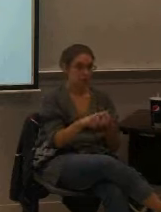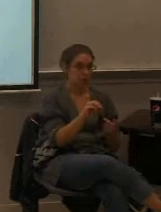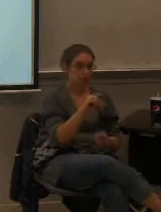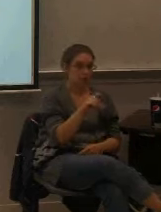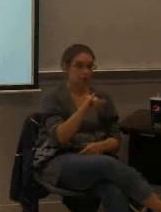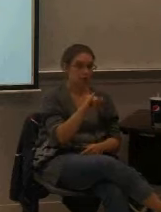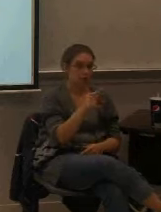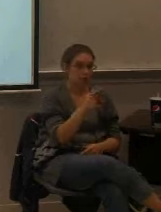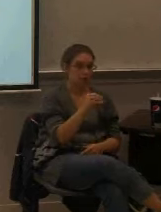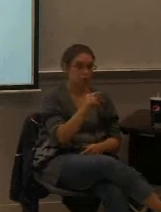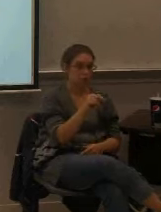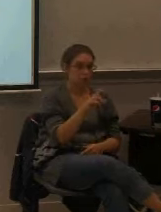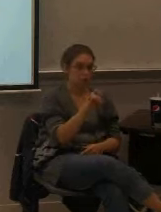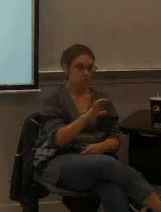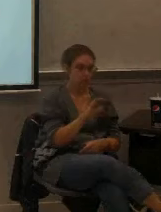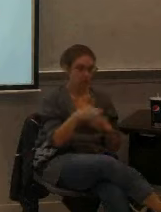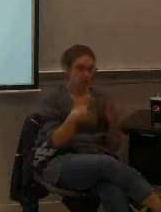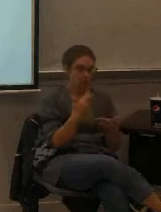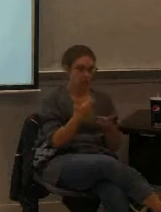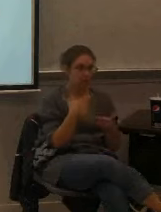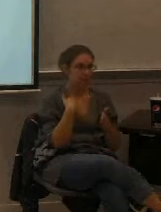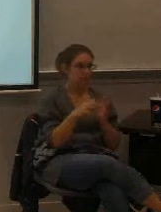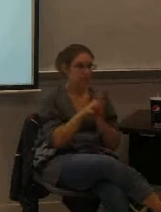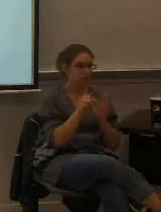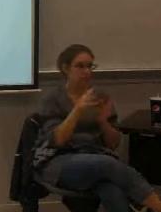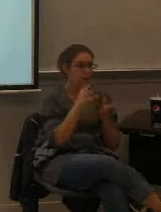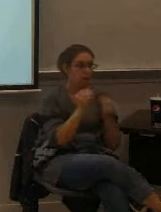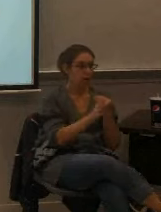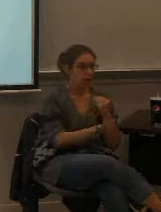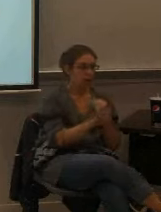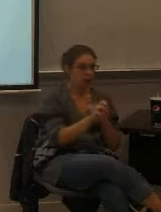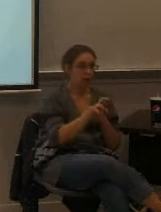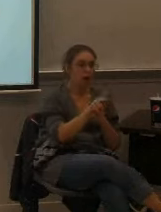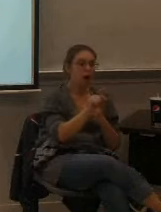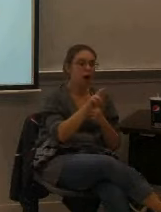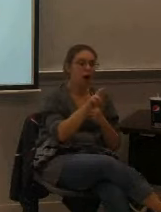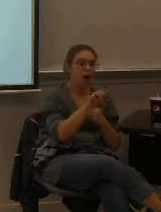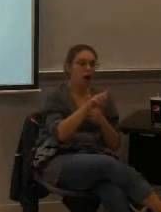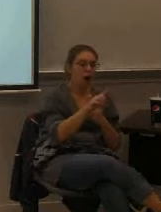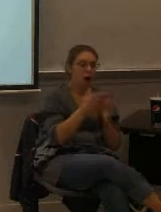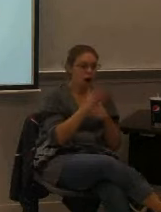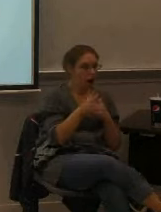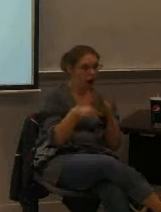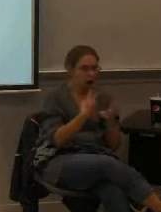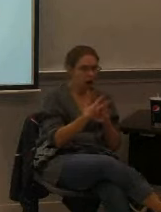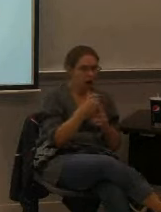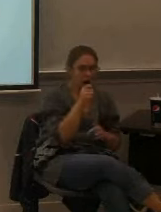were in it as well. So there's examples of wetlands being eutrophied throughout the world.